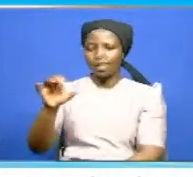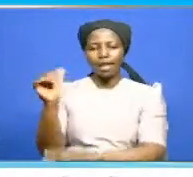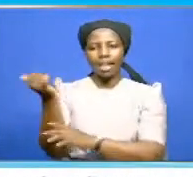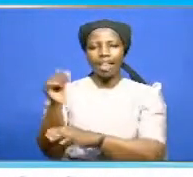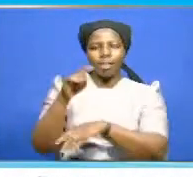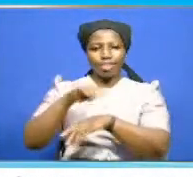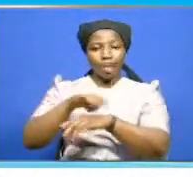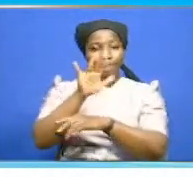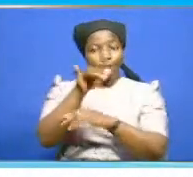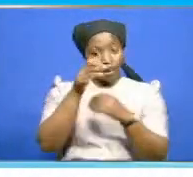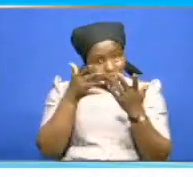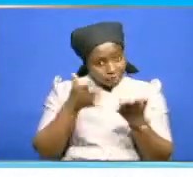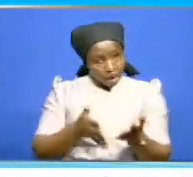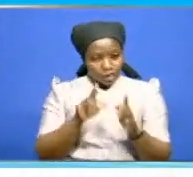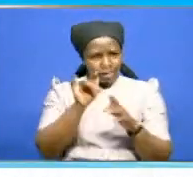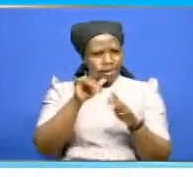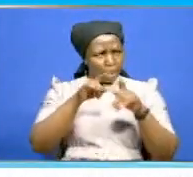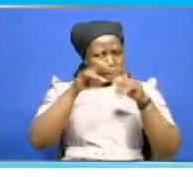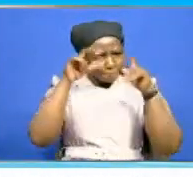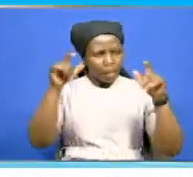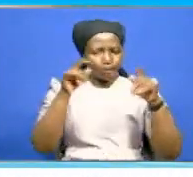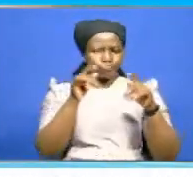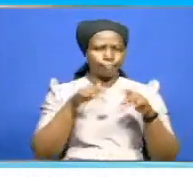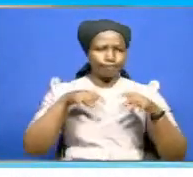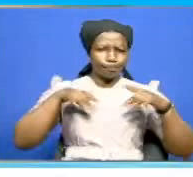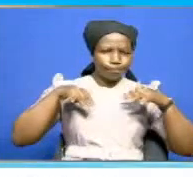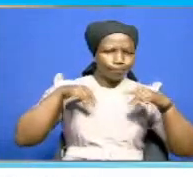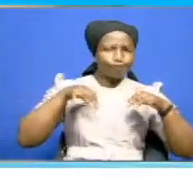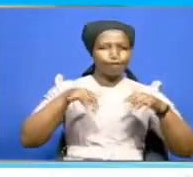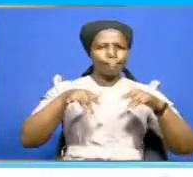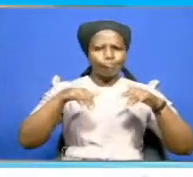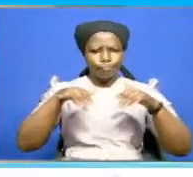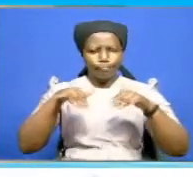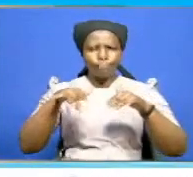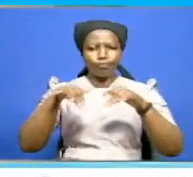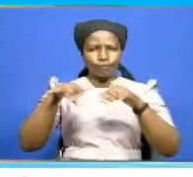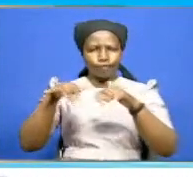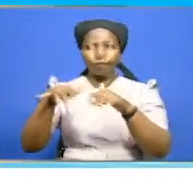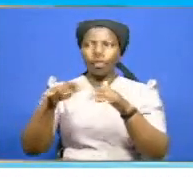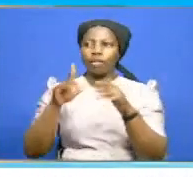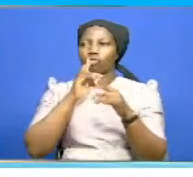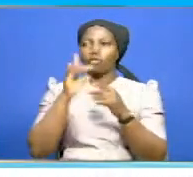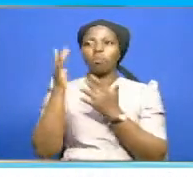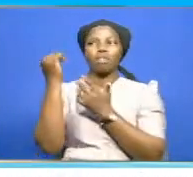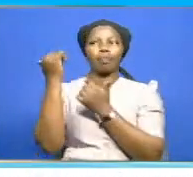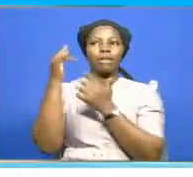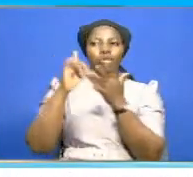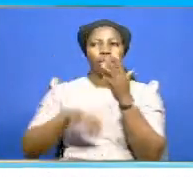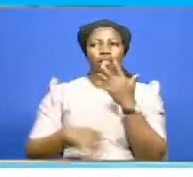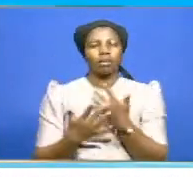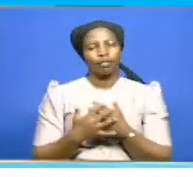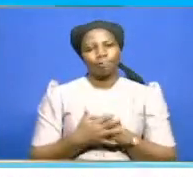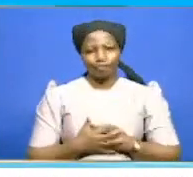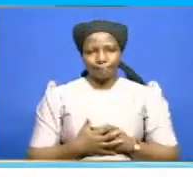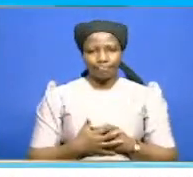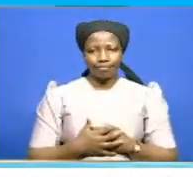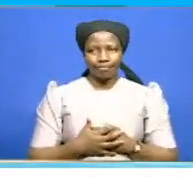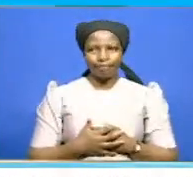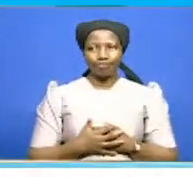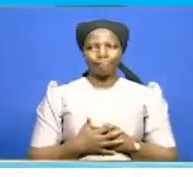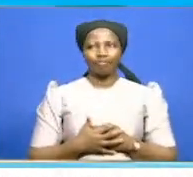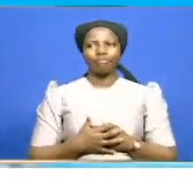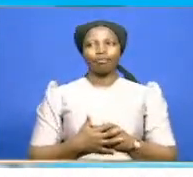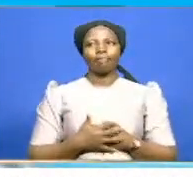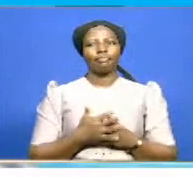It's a huge procession, and so you would expect a little bit of gridlock